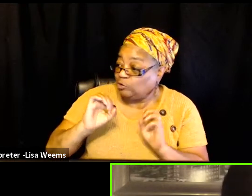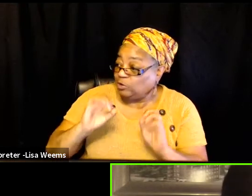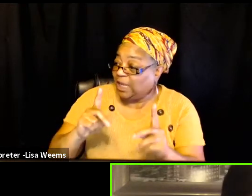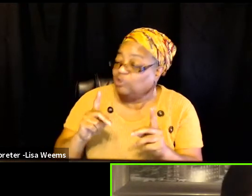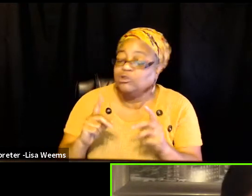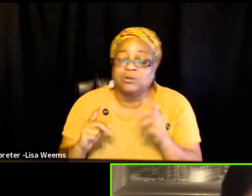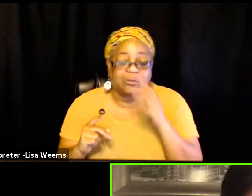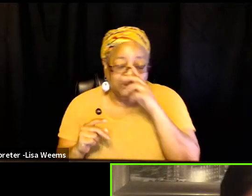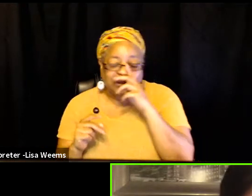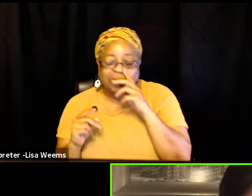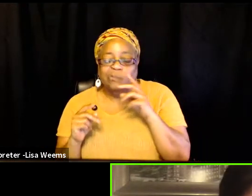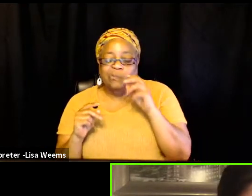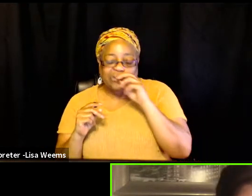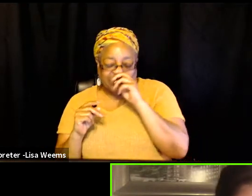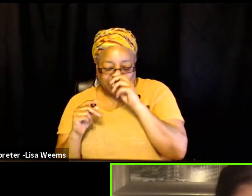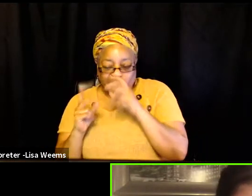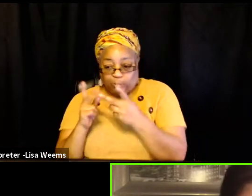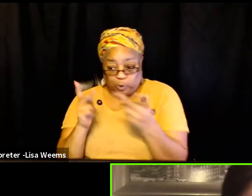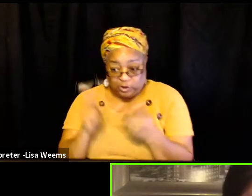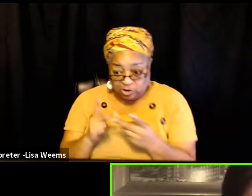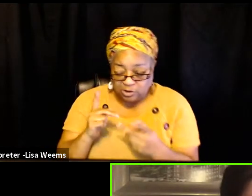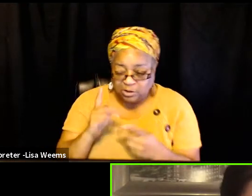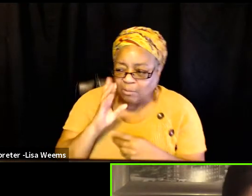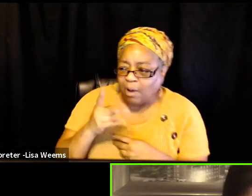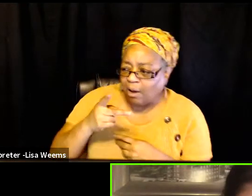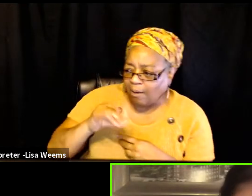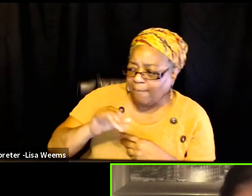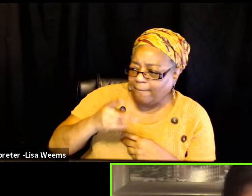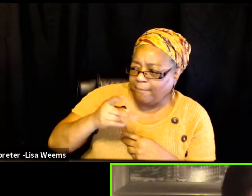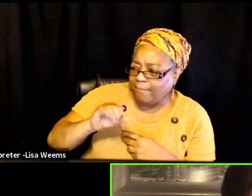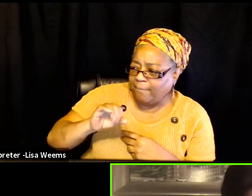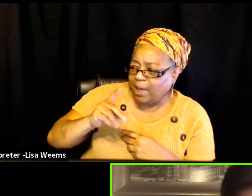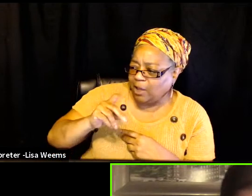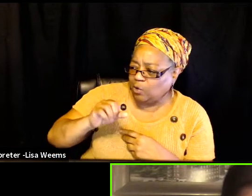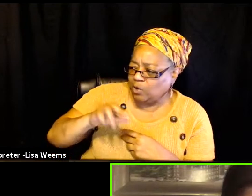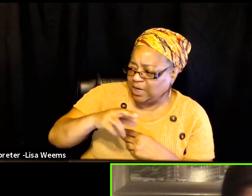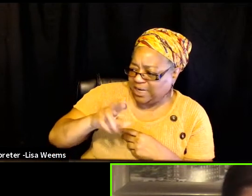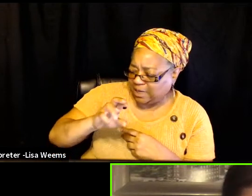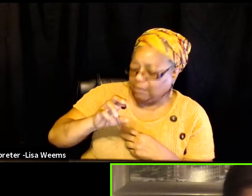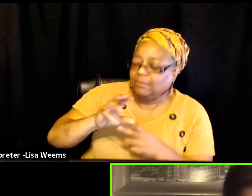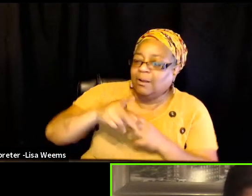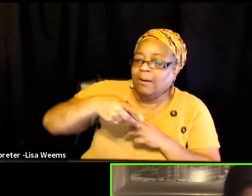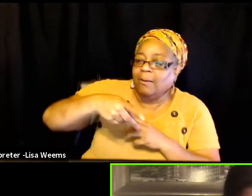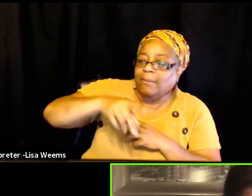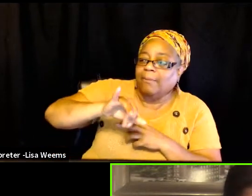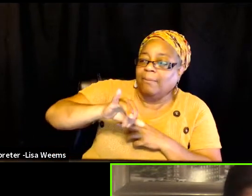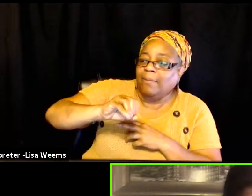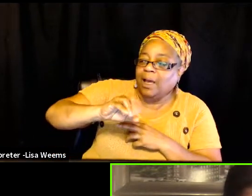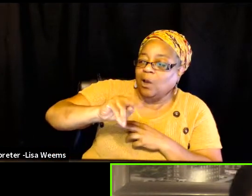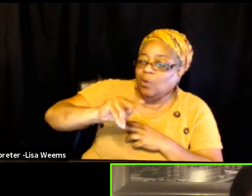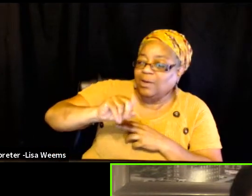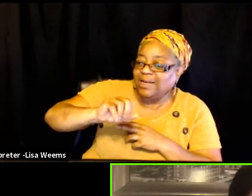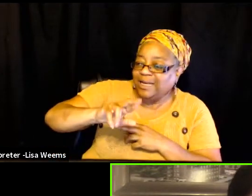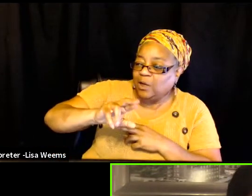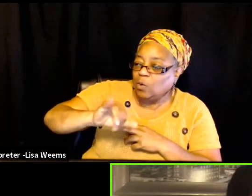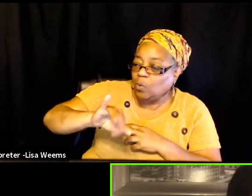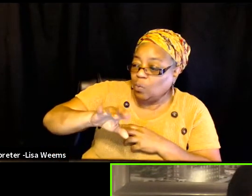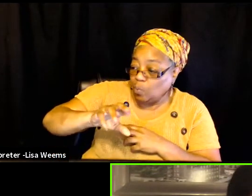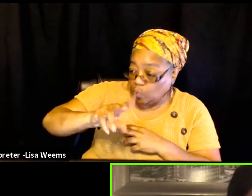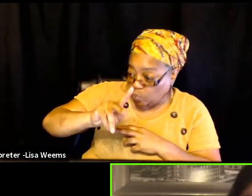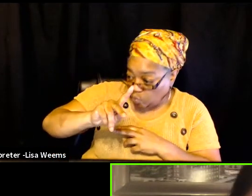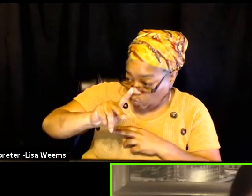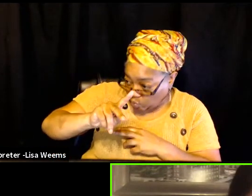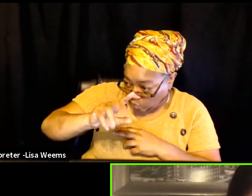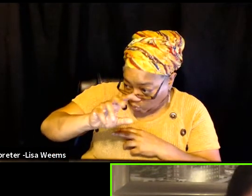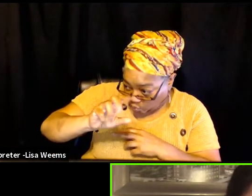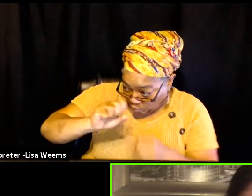Works before that moment because they were in my neighborhood. And so I had been visiting the place and knew a lot of staff that worked there. And I